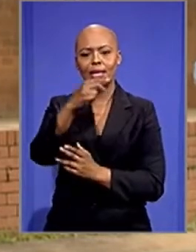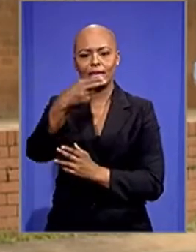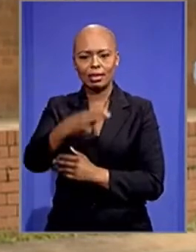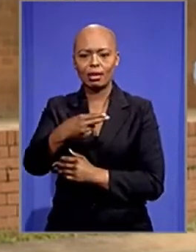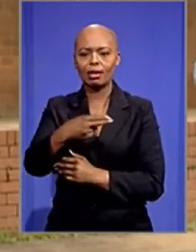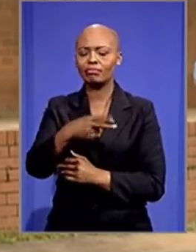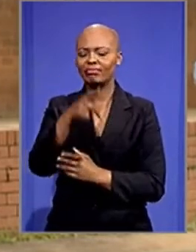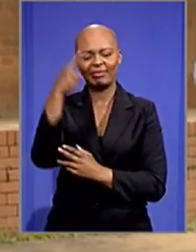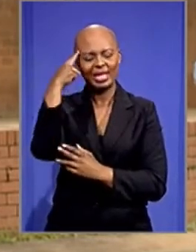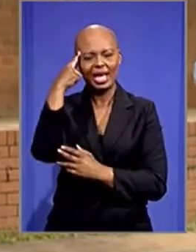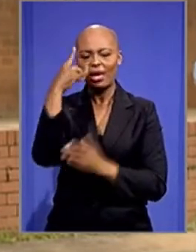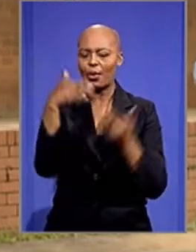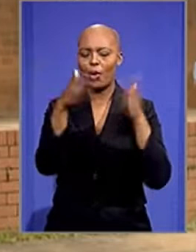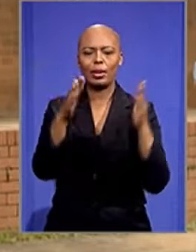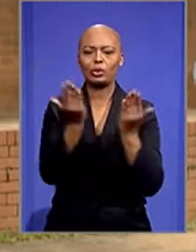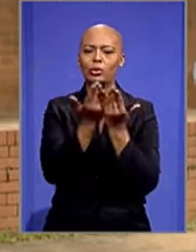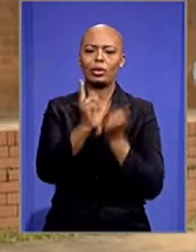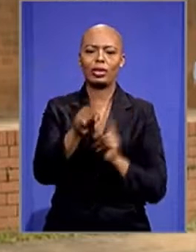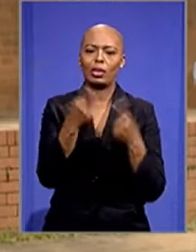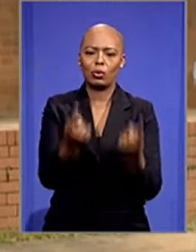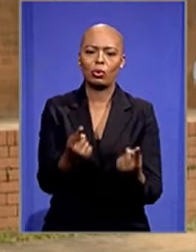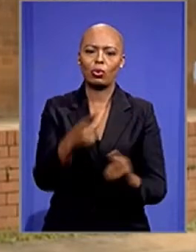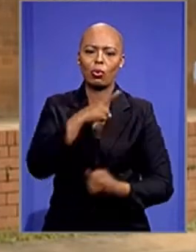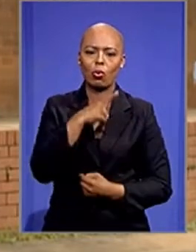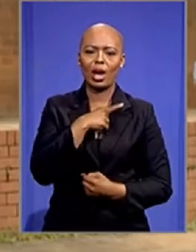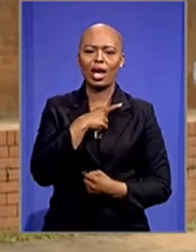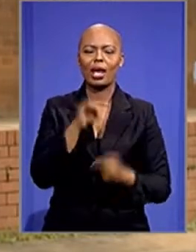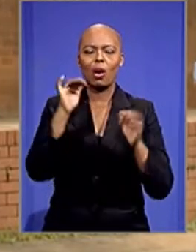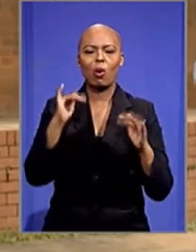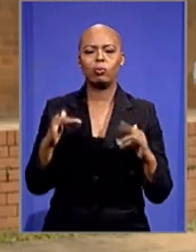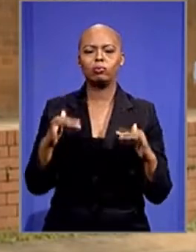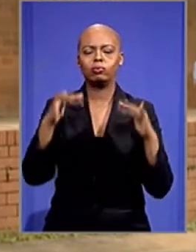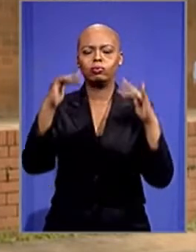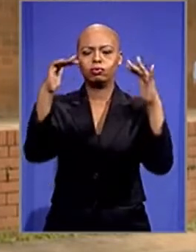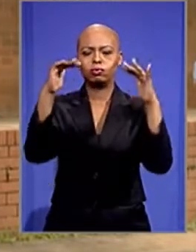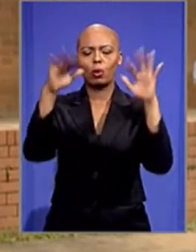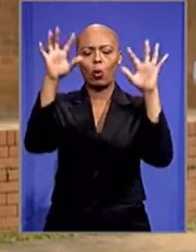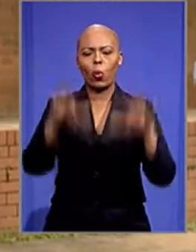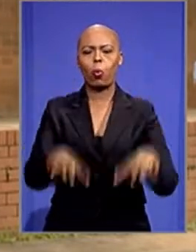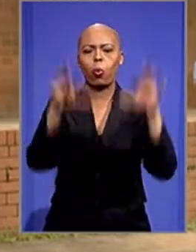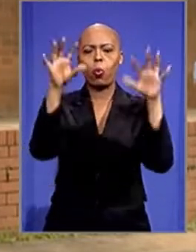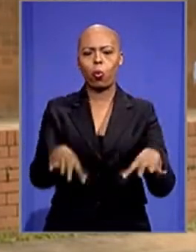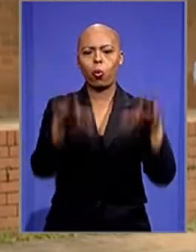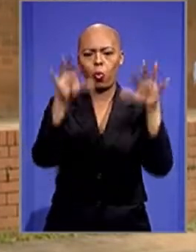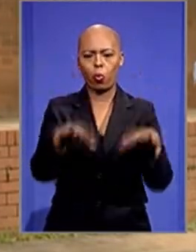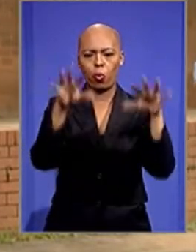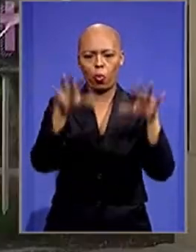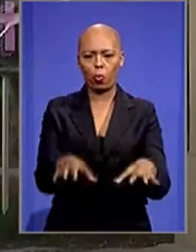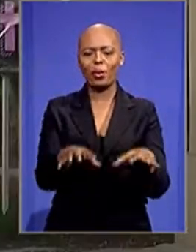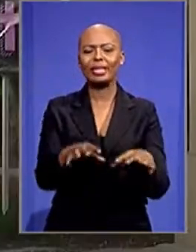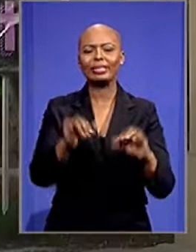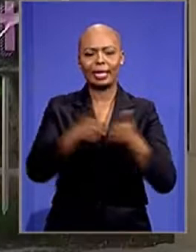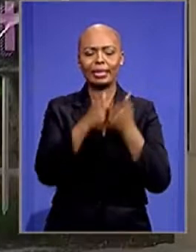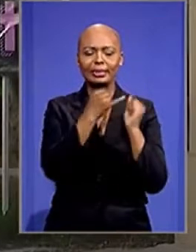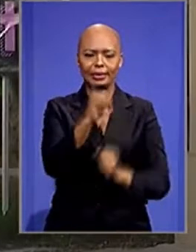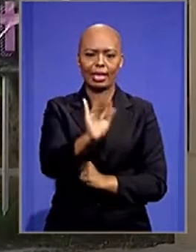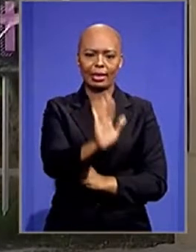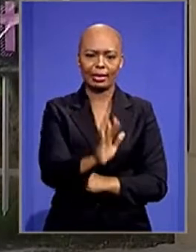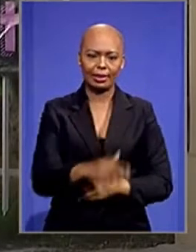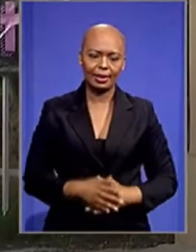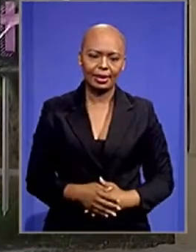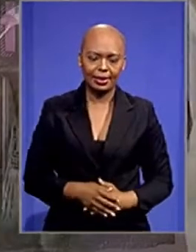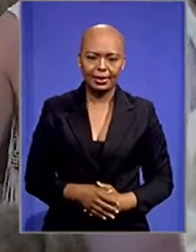because they cannot be accessed because of the flooding that is still giving us challenges that side. Profensing